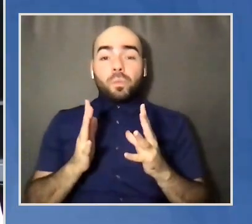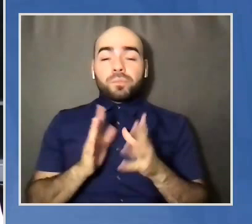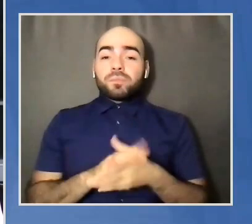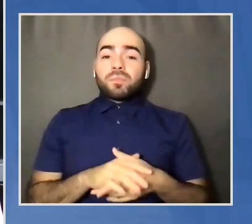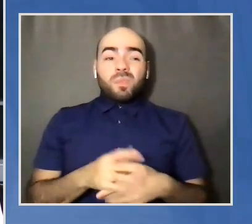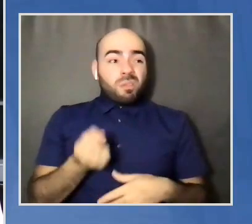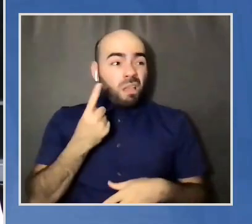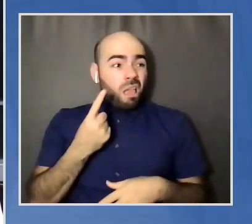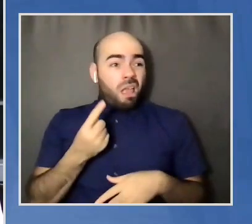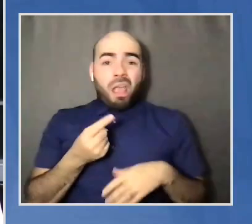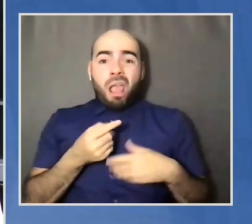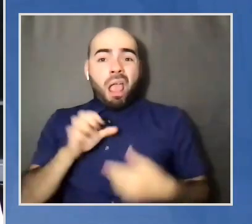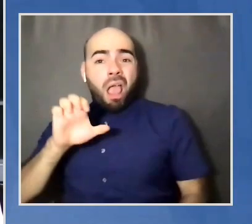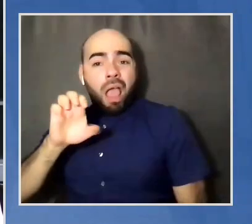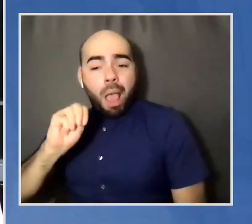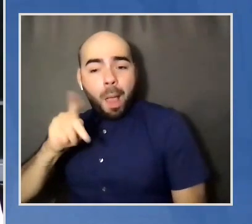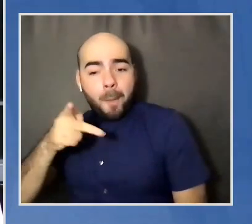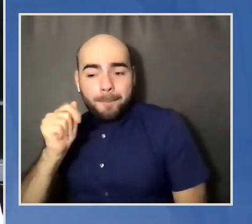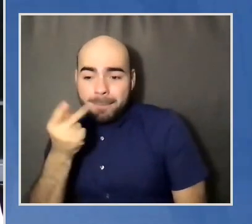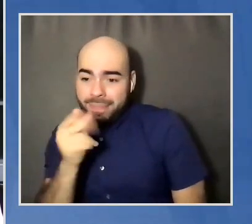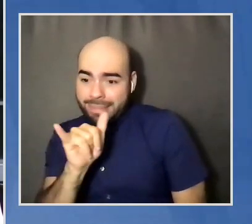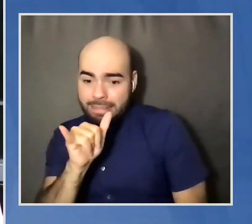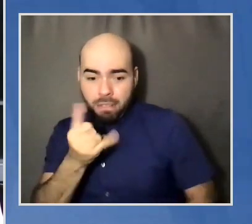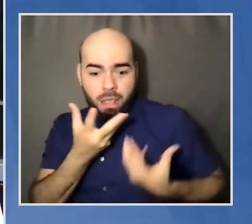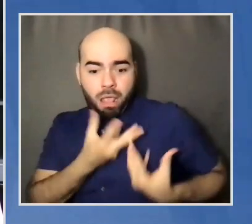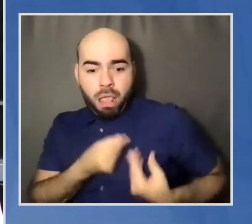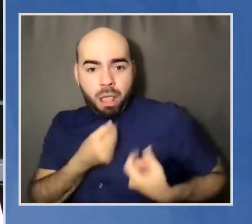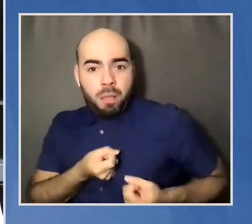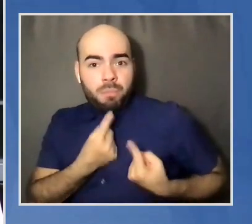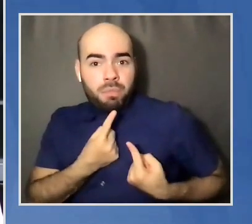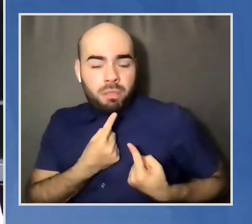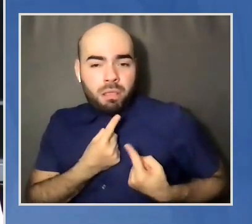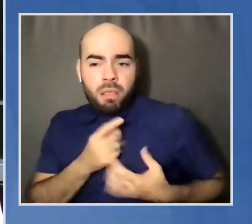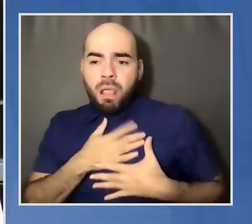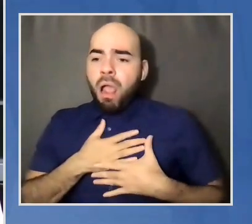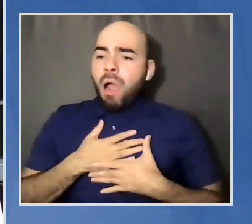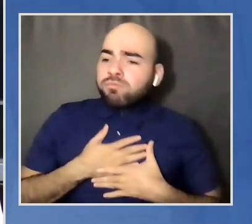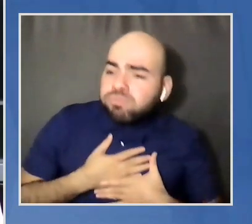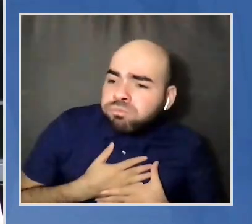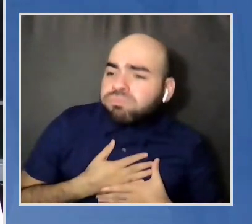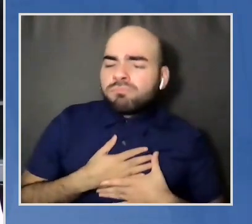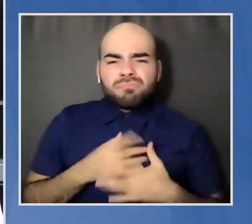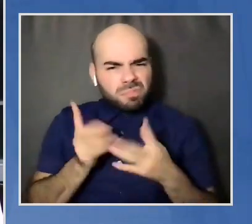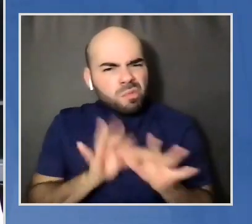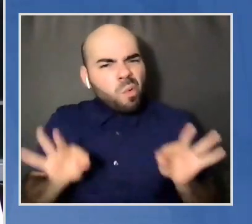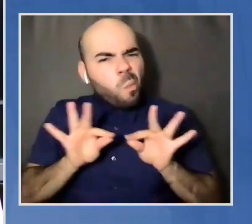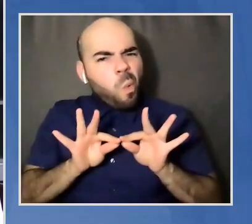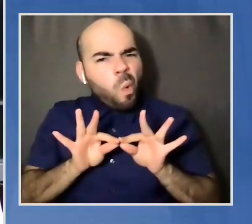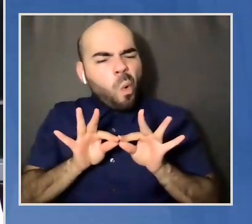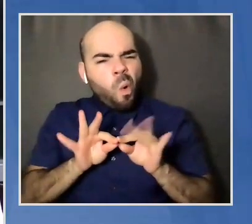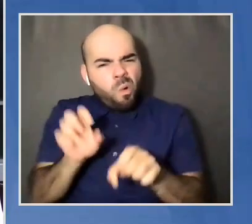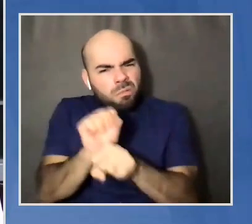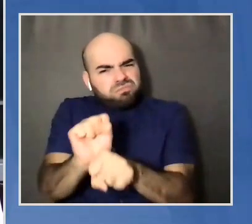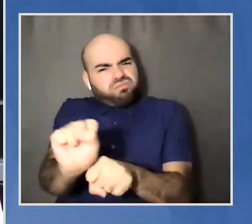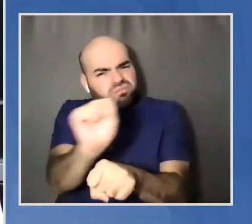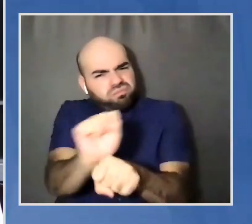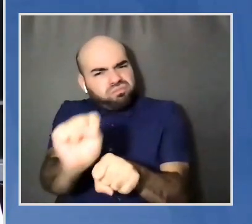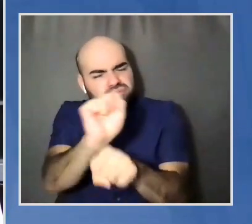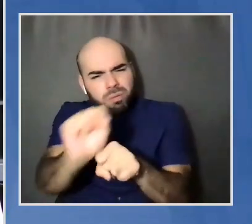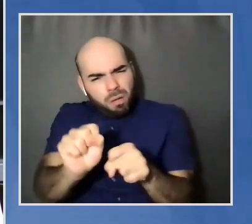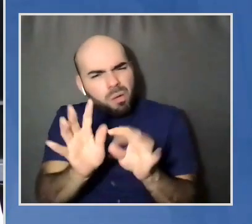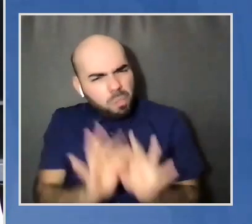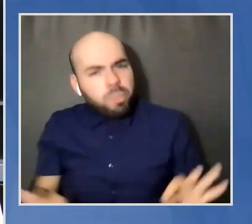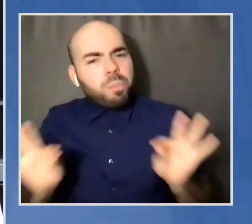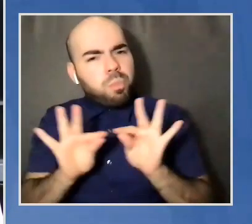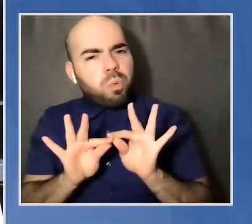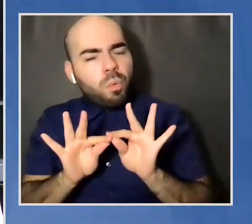because you see, empathy matters. Compassion matters. Hard work matters.